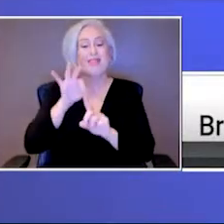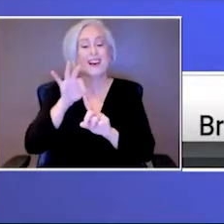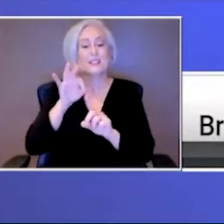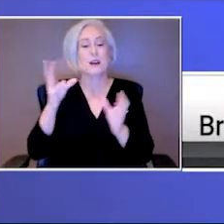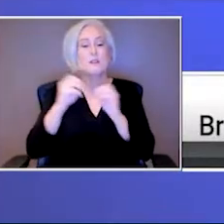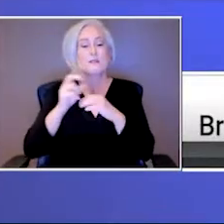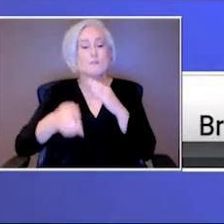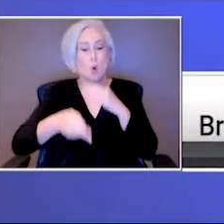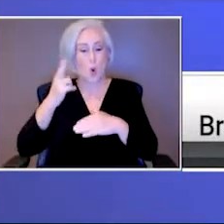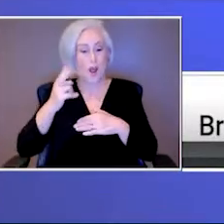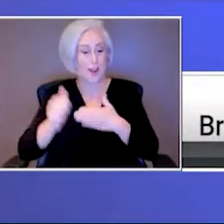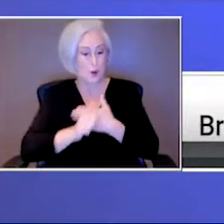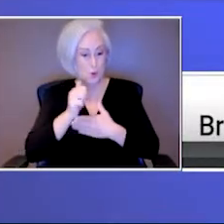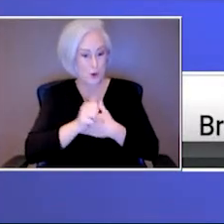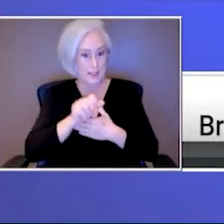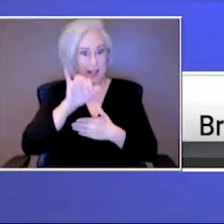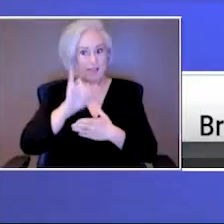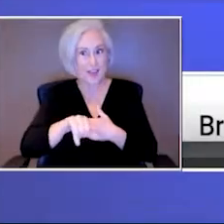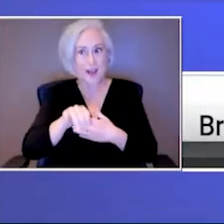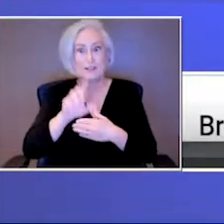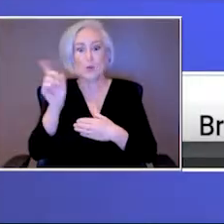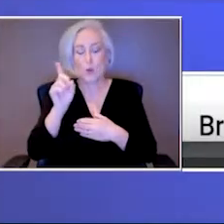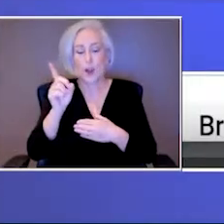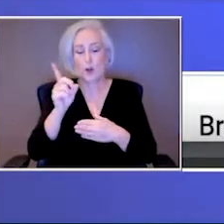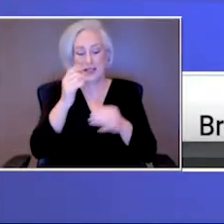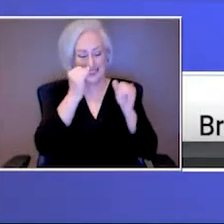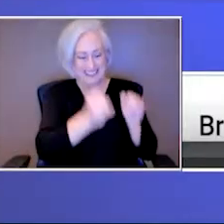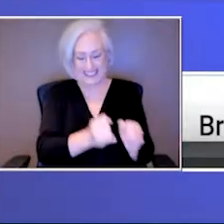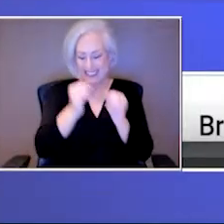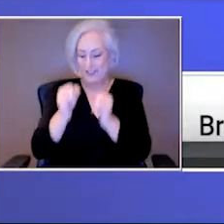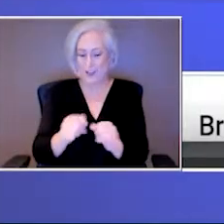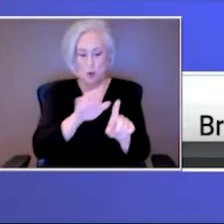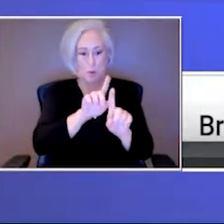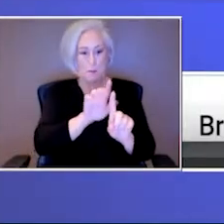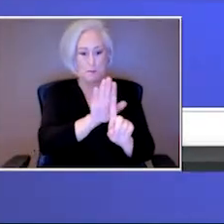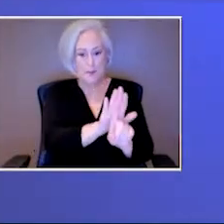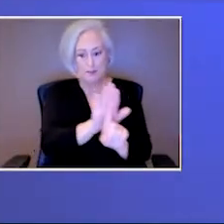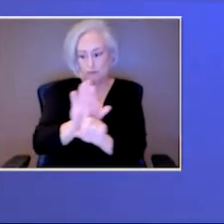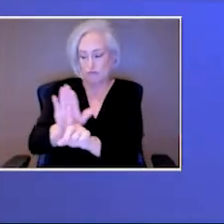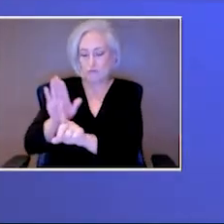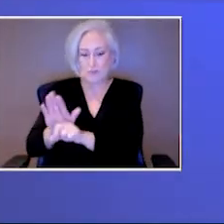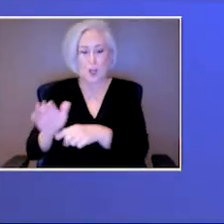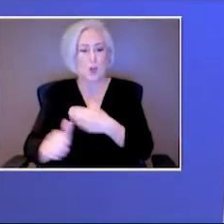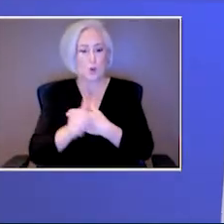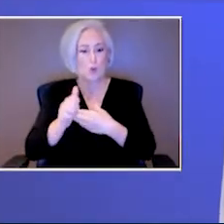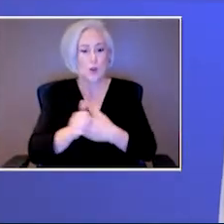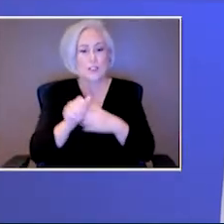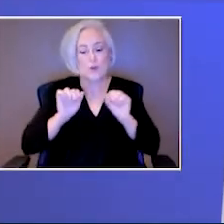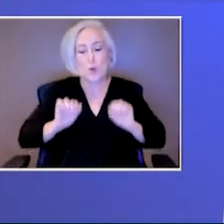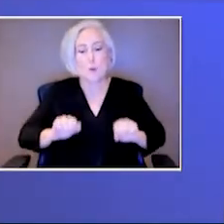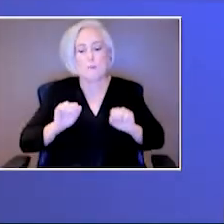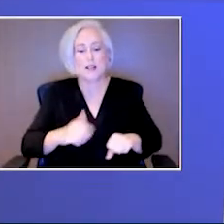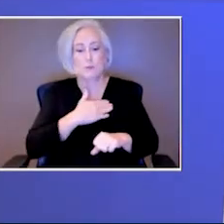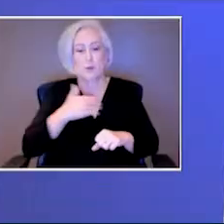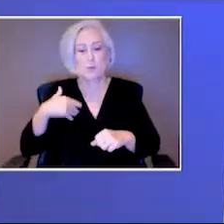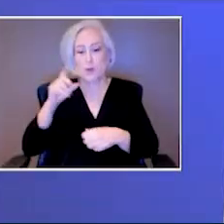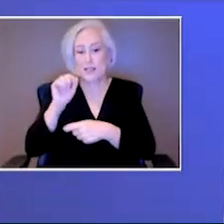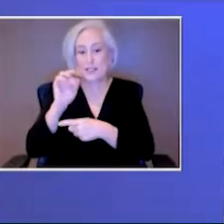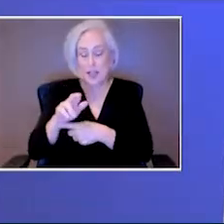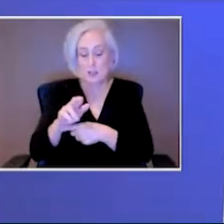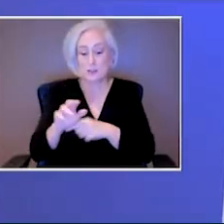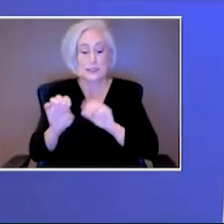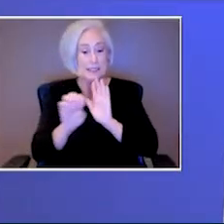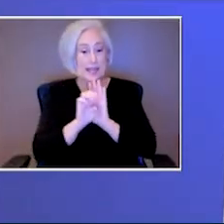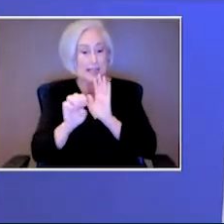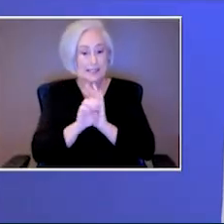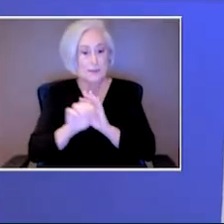into individualized medicine and understanding your family's risk, your risk of a potential breast cancer. Like for Alex, she had a family history, so she was aware